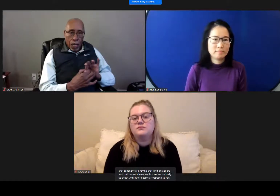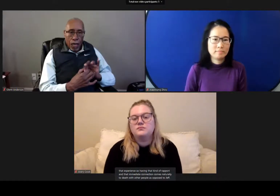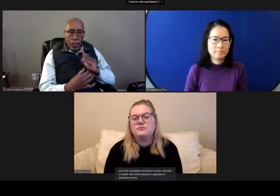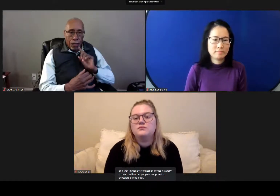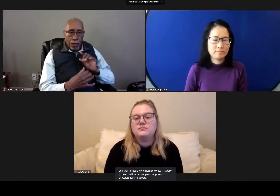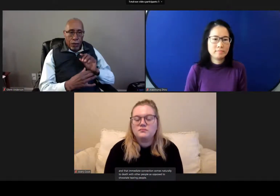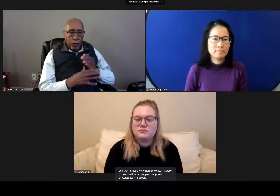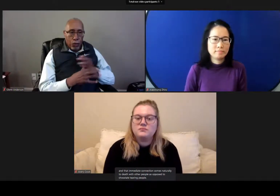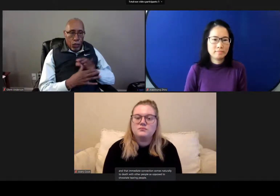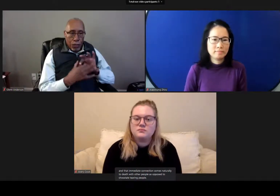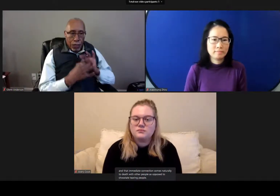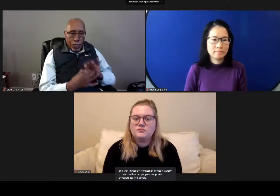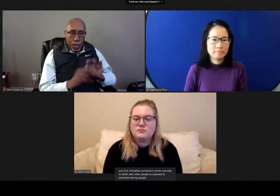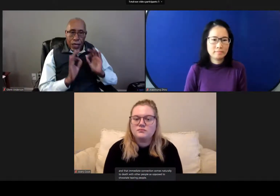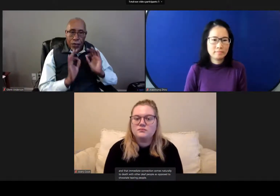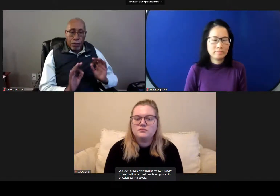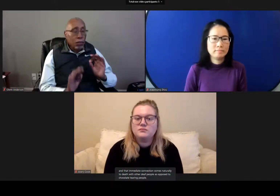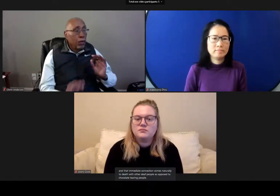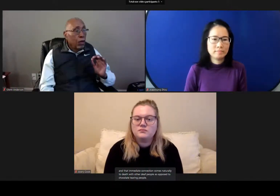hearing people.